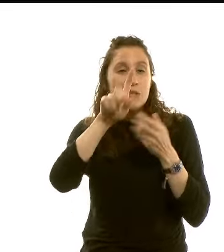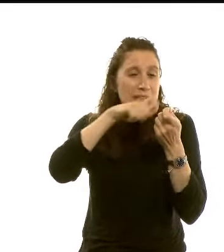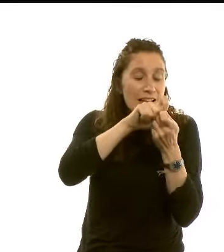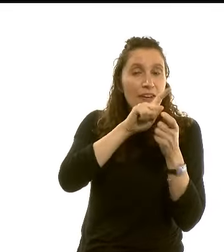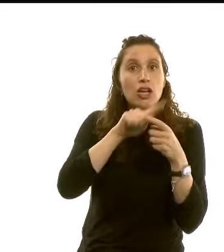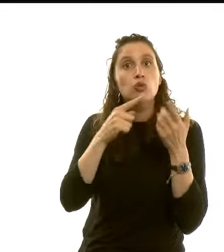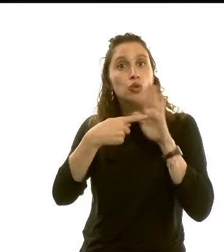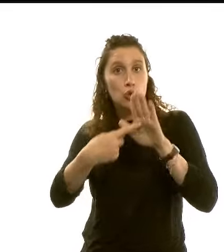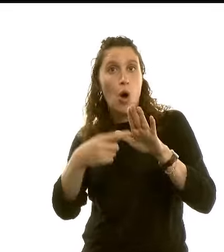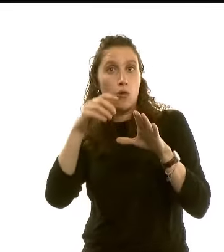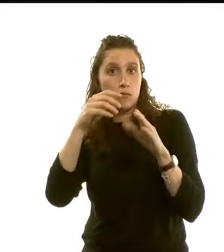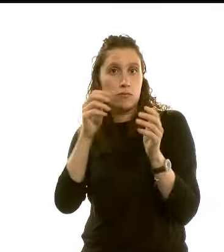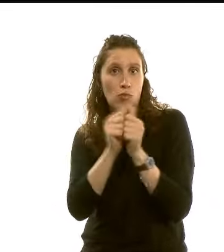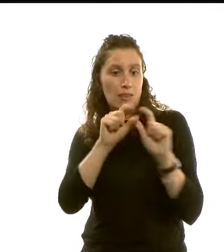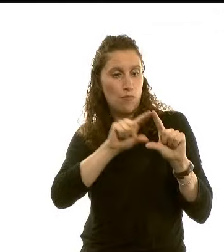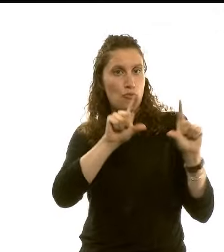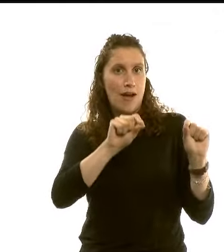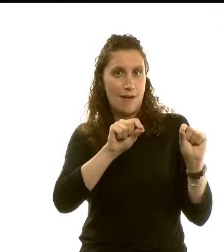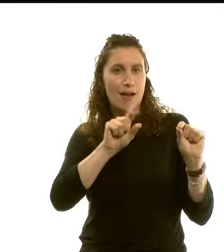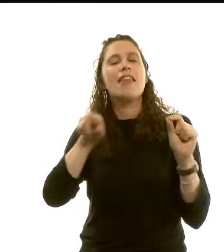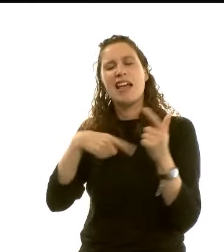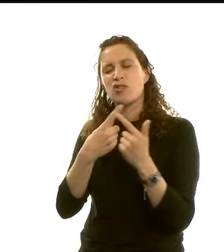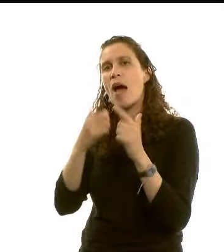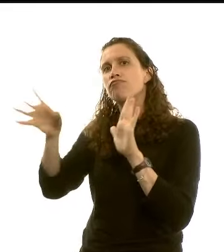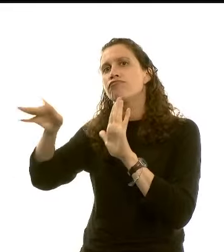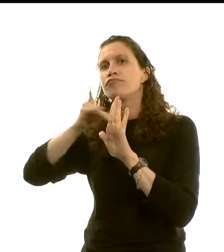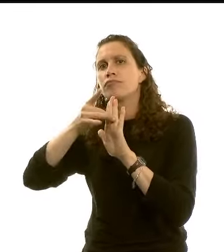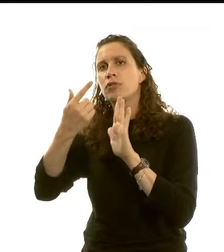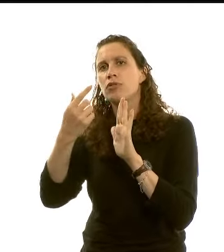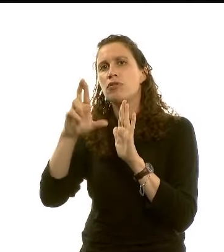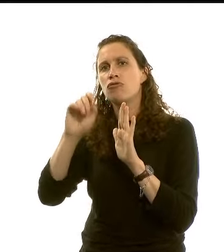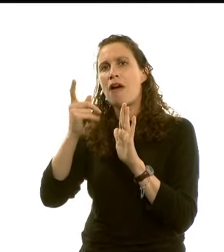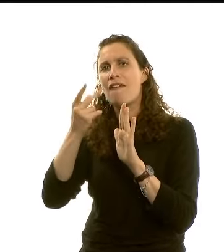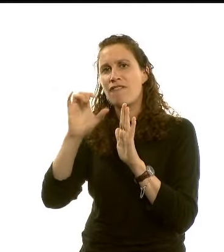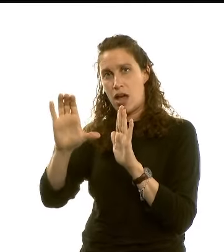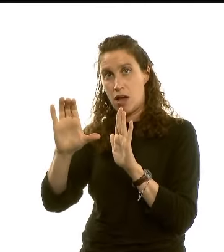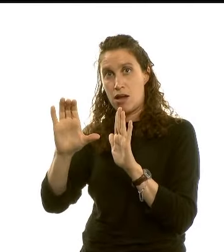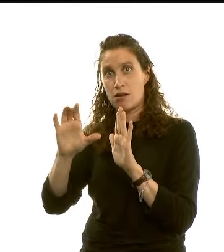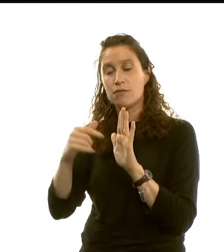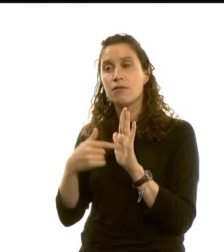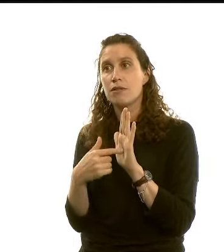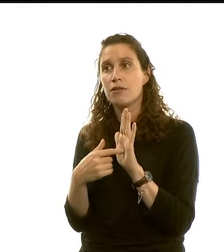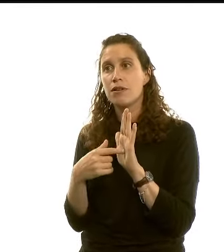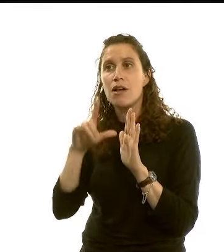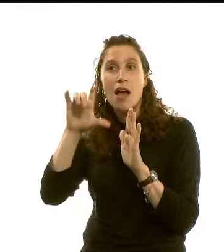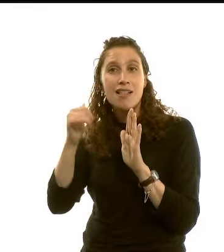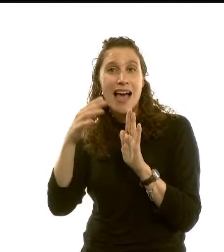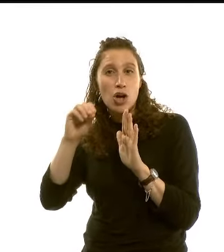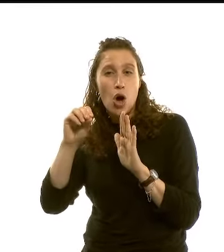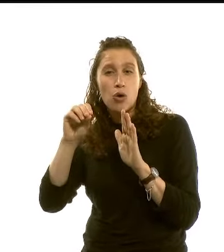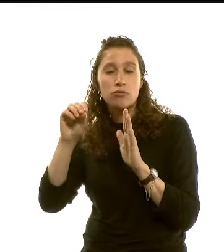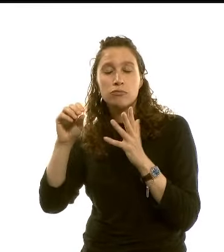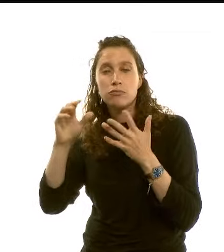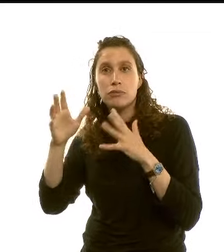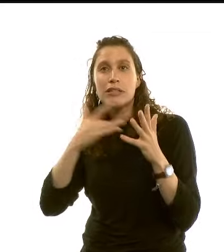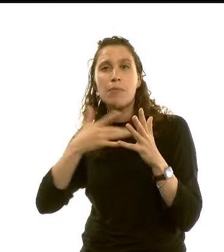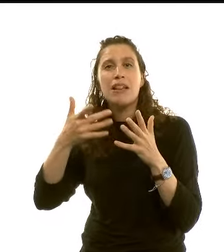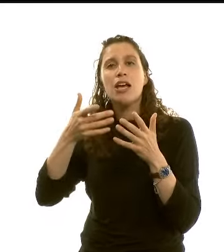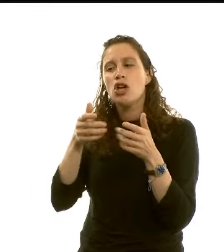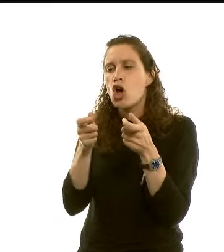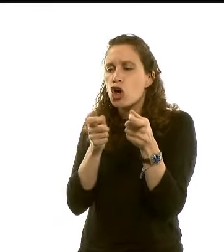properly show in that way. So that's where the graphics come in, and in LEGO Star Wars, the usual culprits are things like control